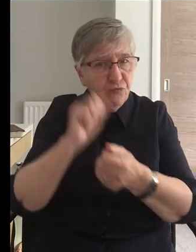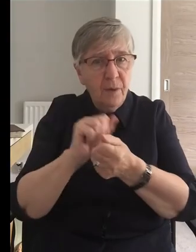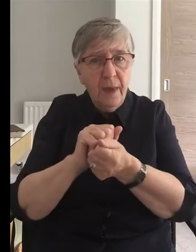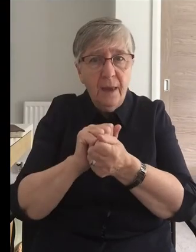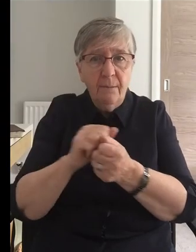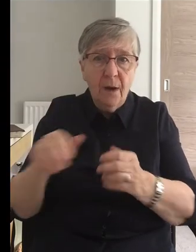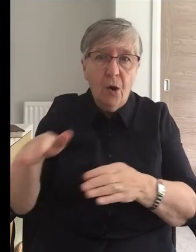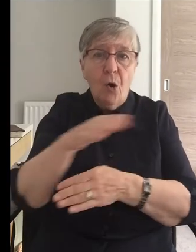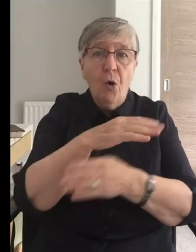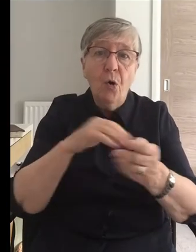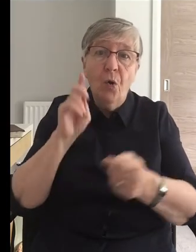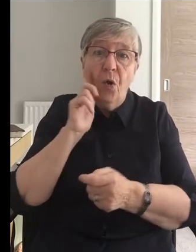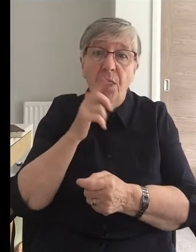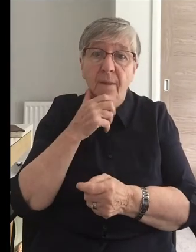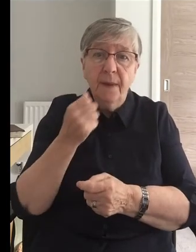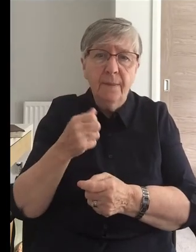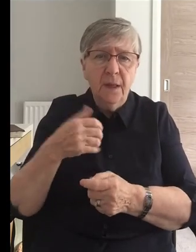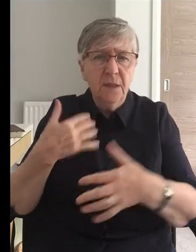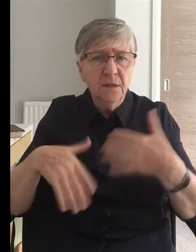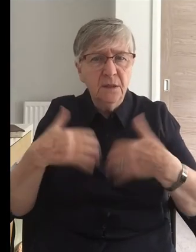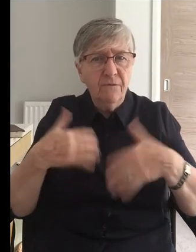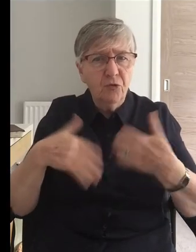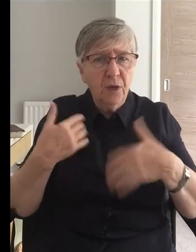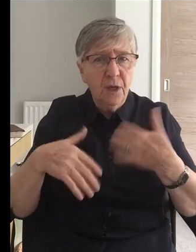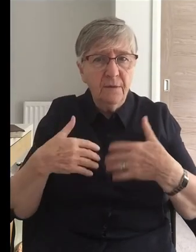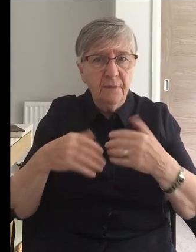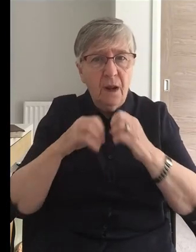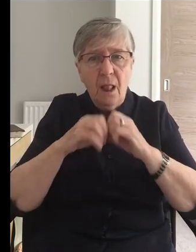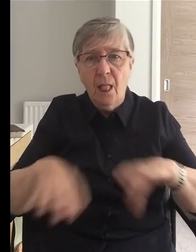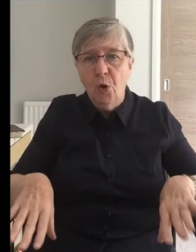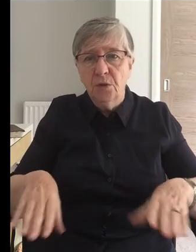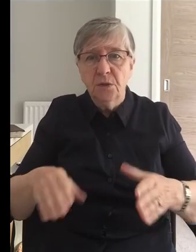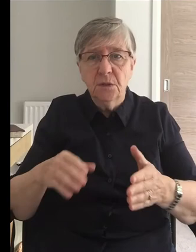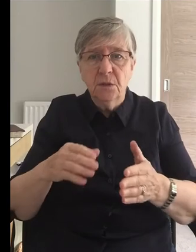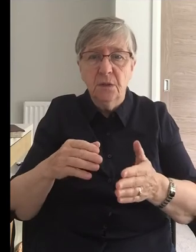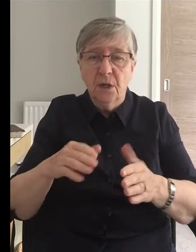people suffering from the loss of a child.